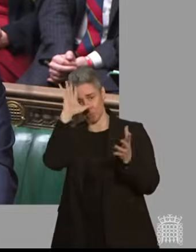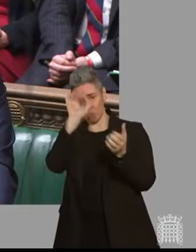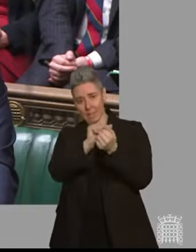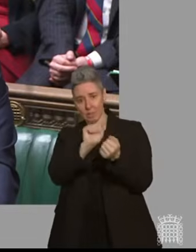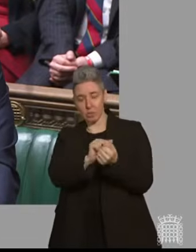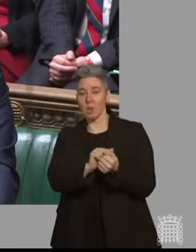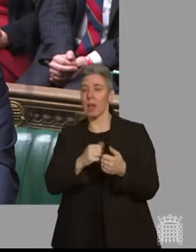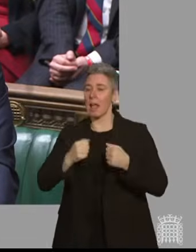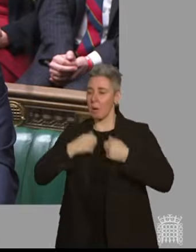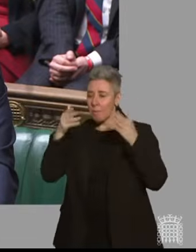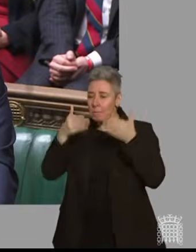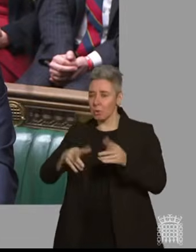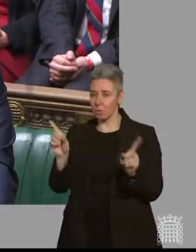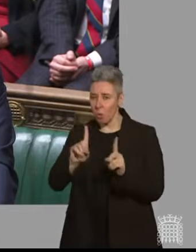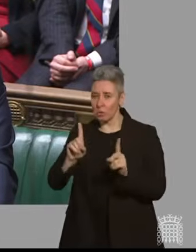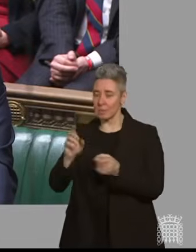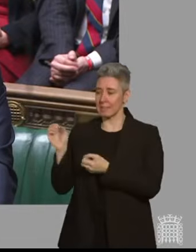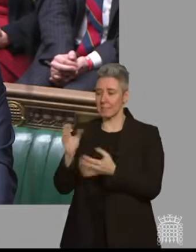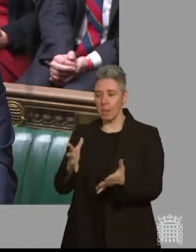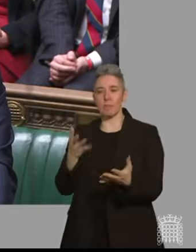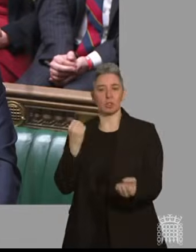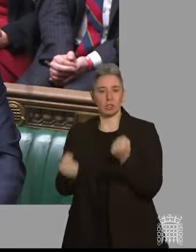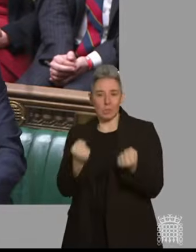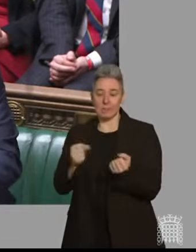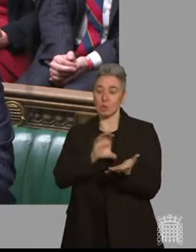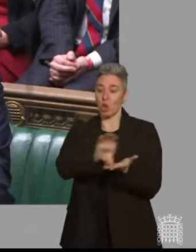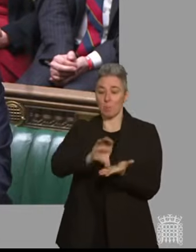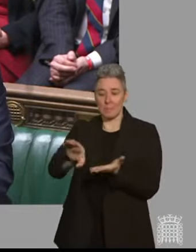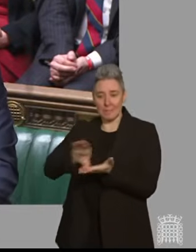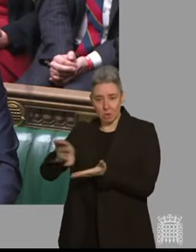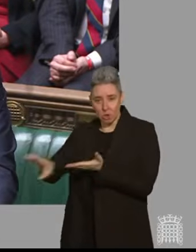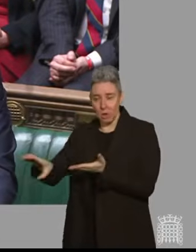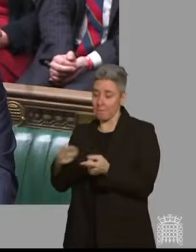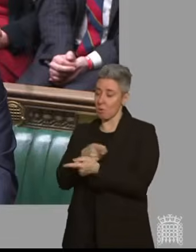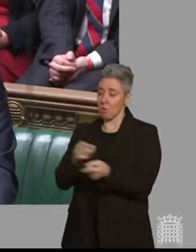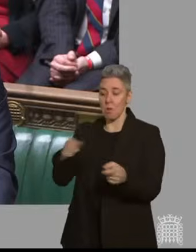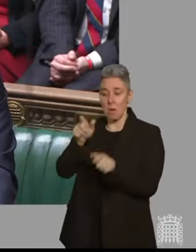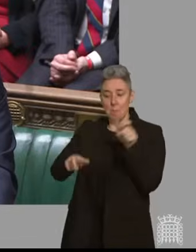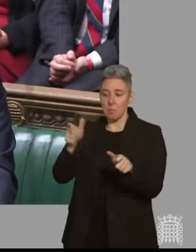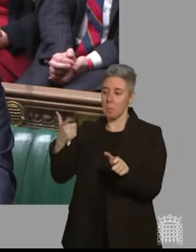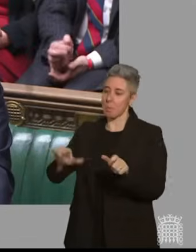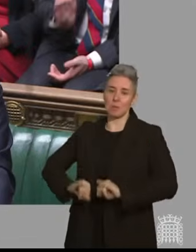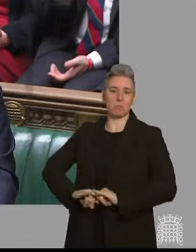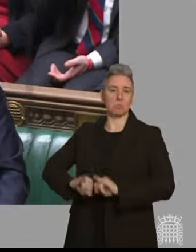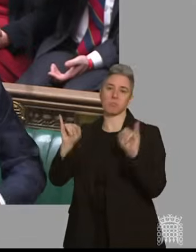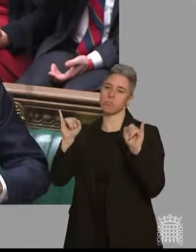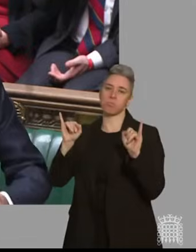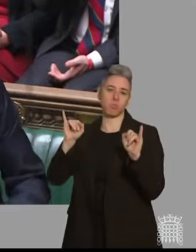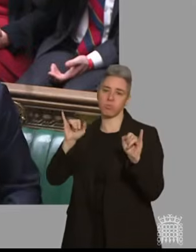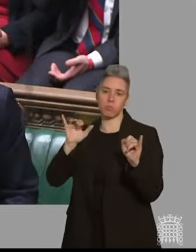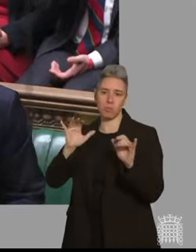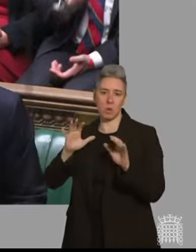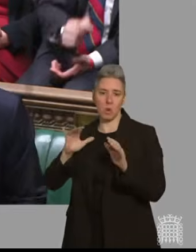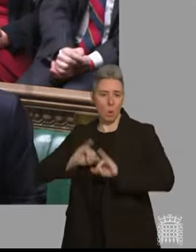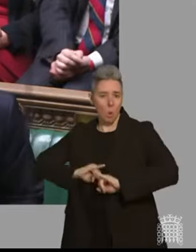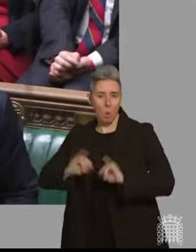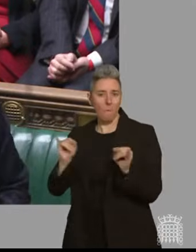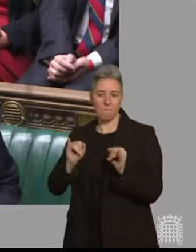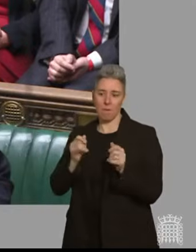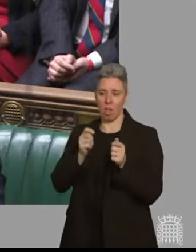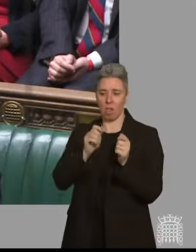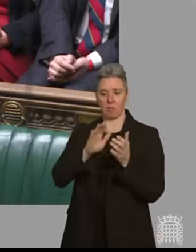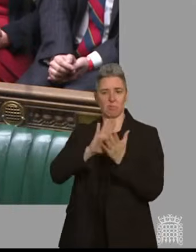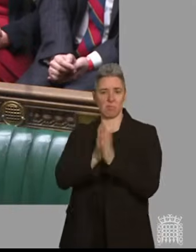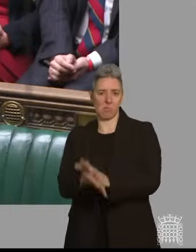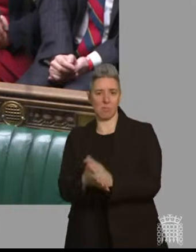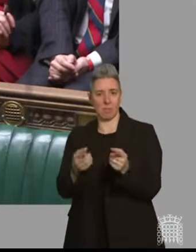compensation for those who have suffered a historic injustice. We are introducing legislation to right this wrong, and we will make sure that everyone gets